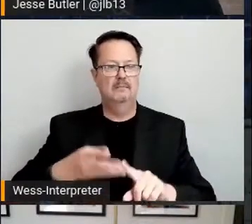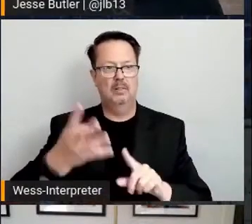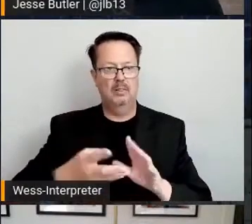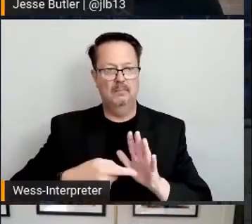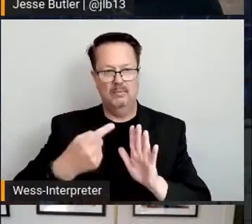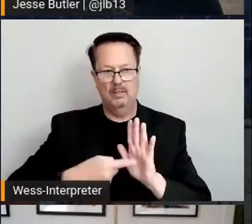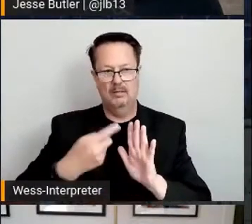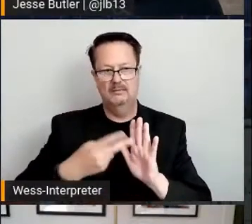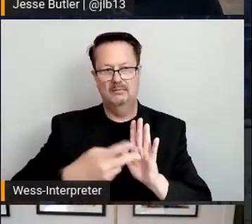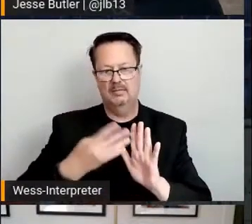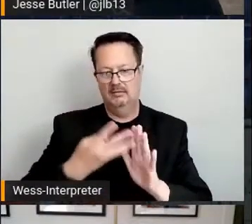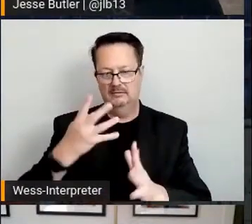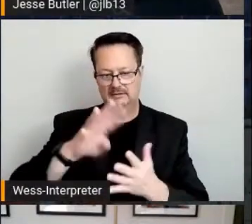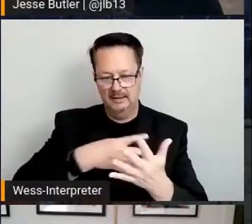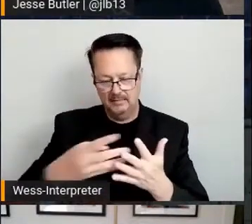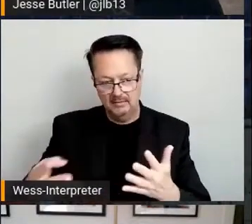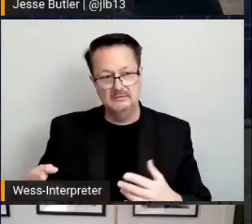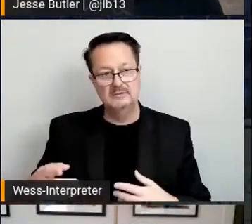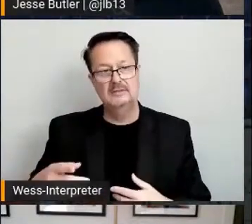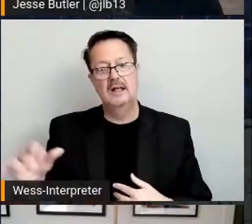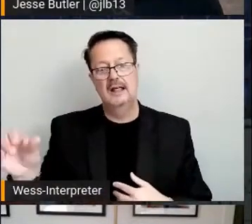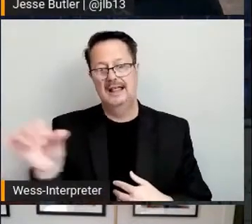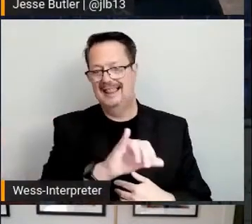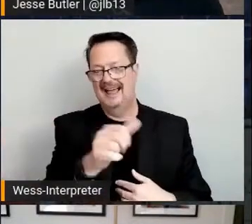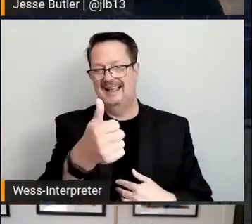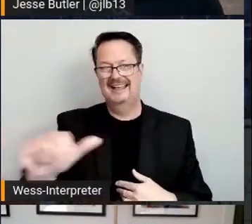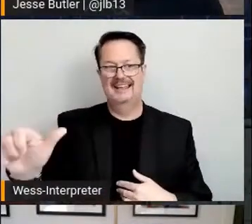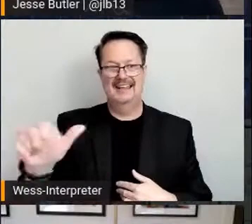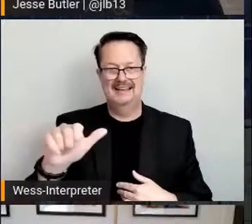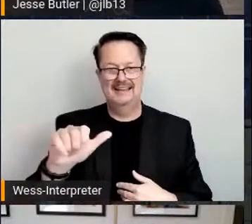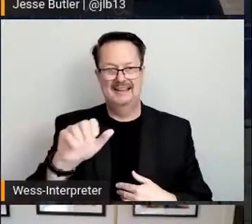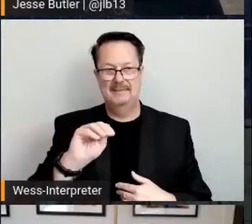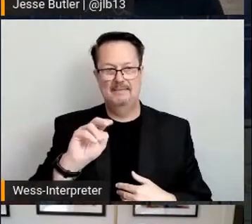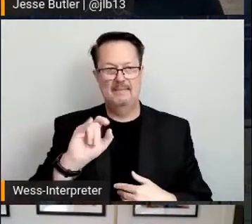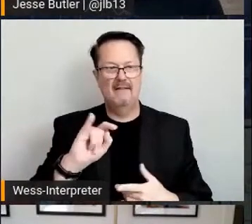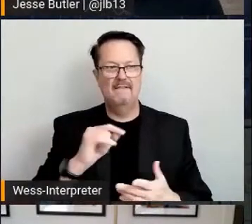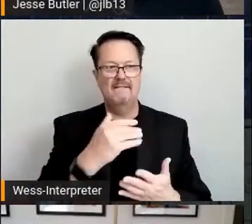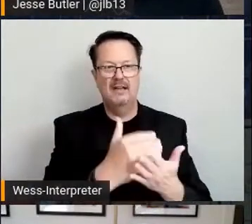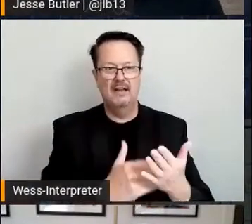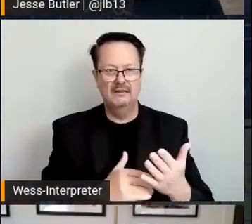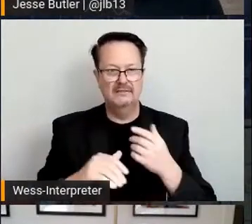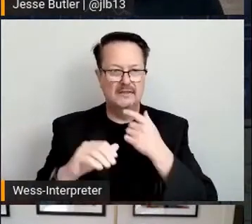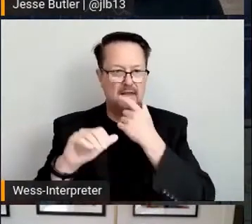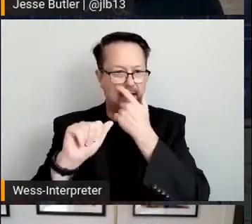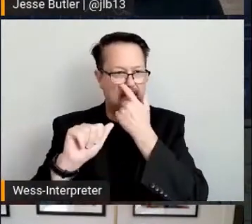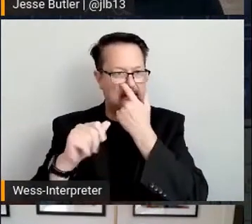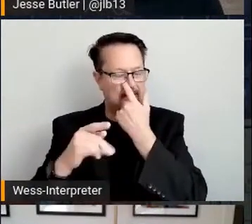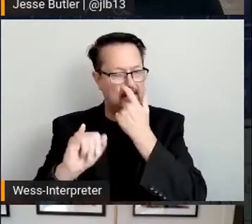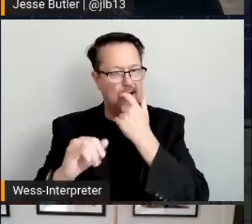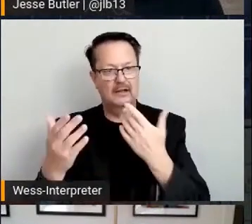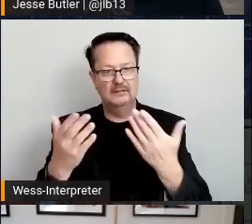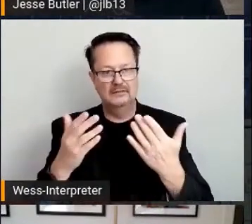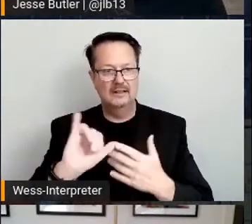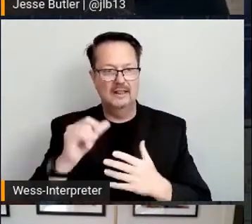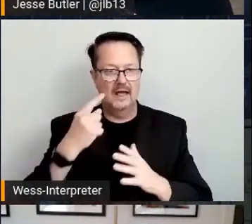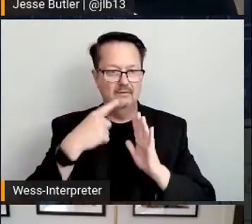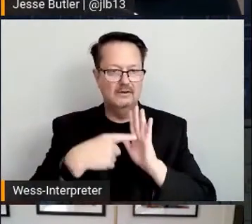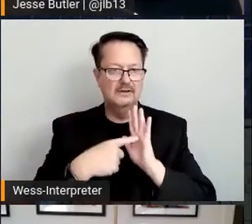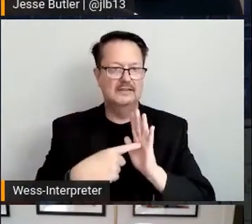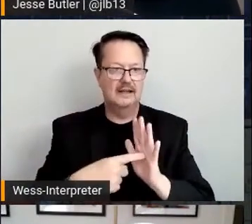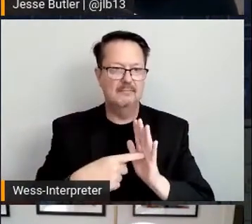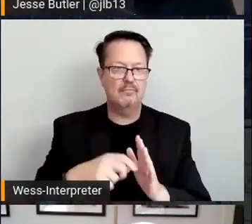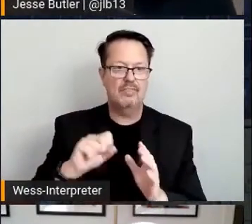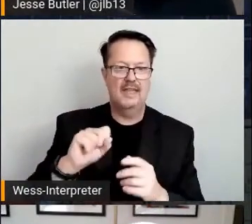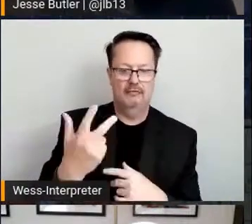To create a DynamoDB table, like any Kubernetes manifest, you need an API version and a kind. Like S3 bucket, we need